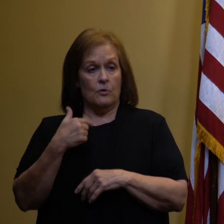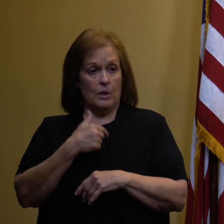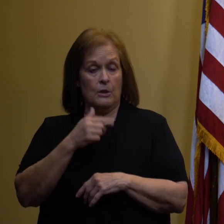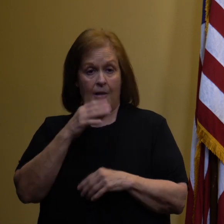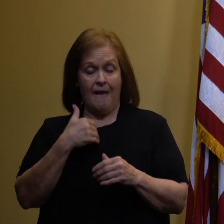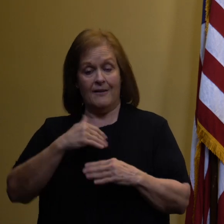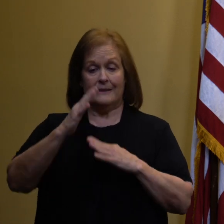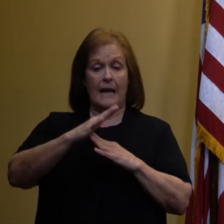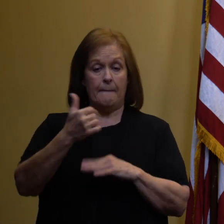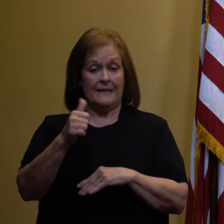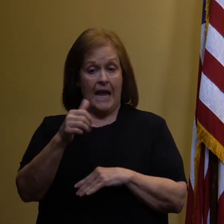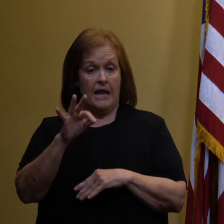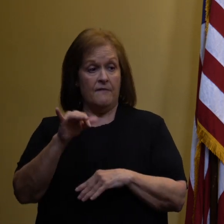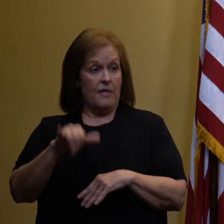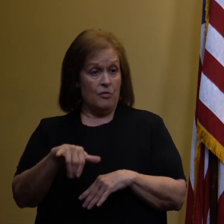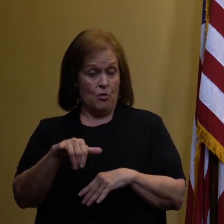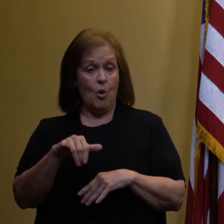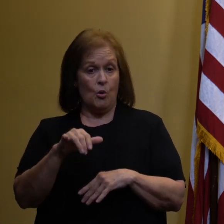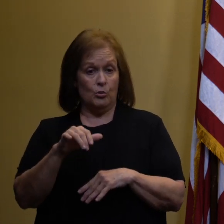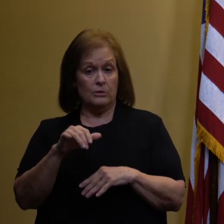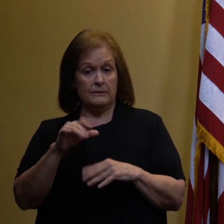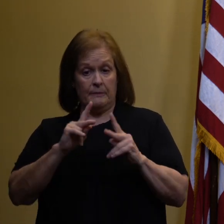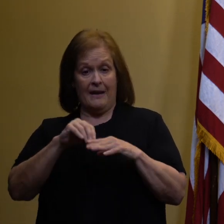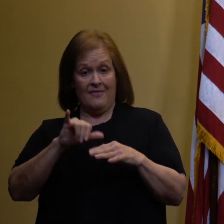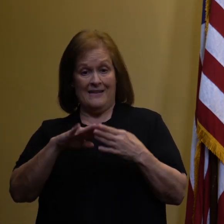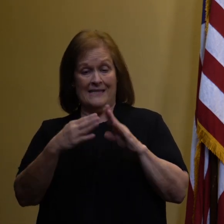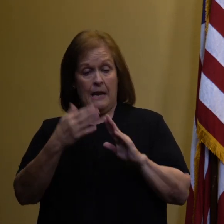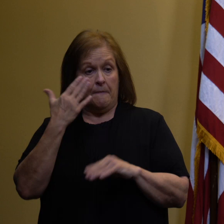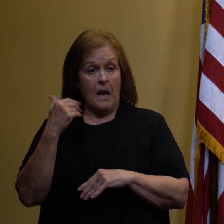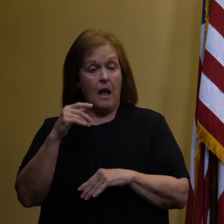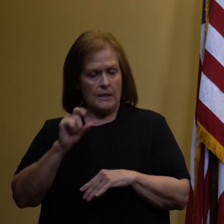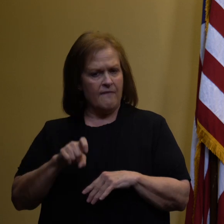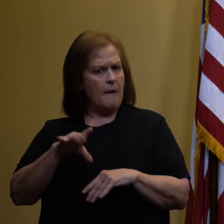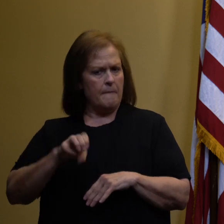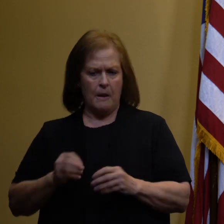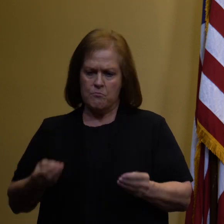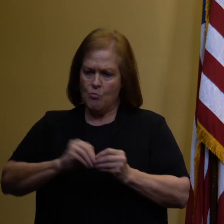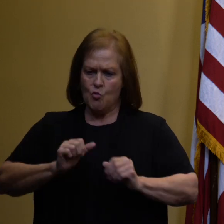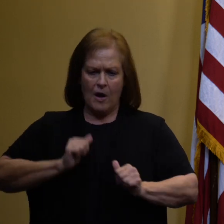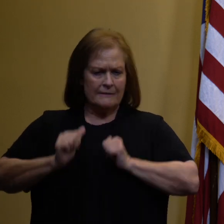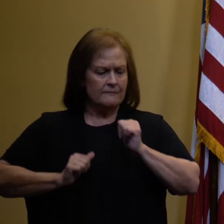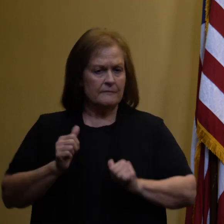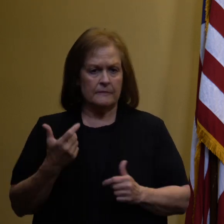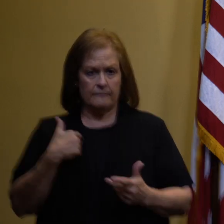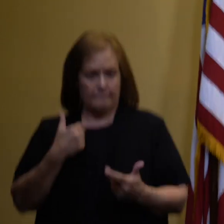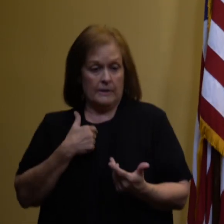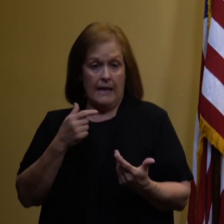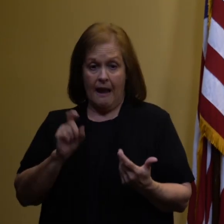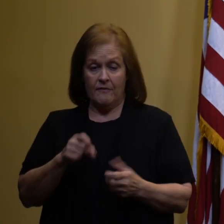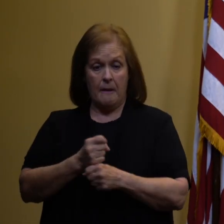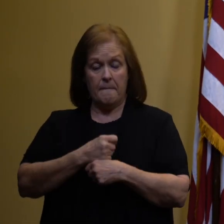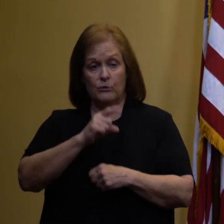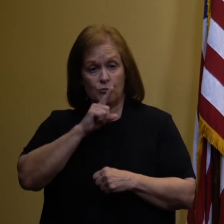top 10 of these egregious actors in the city, because being aggressive, we will be, but it's all about